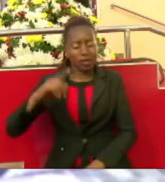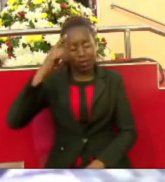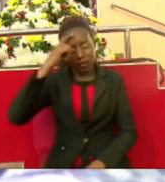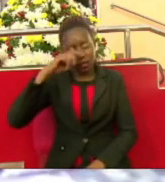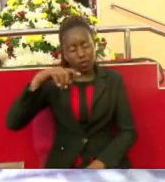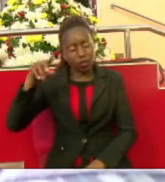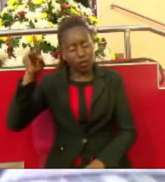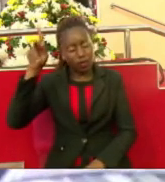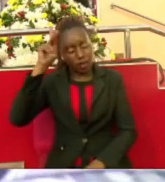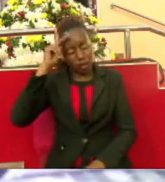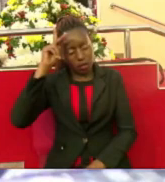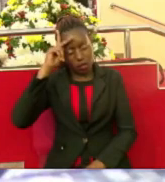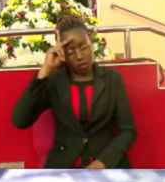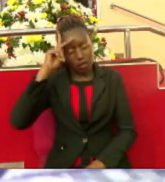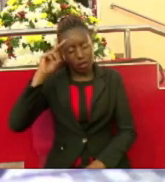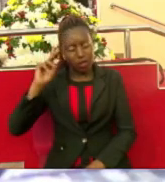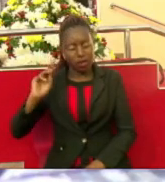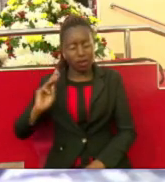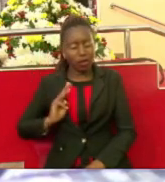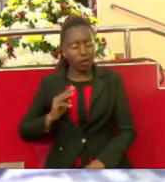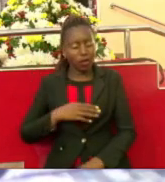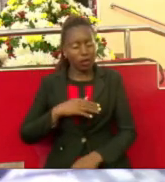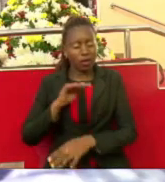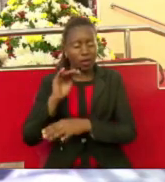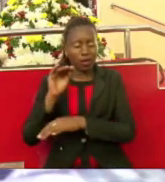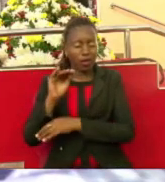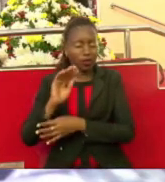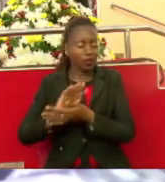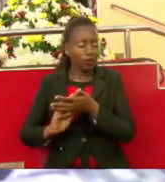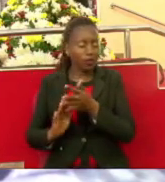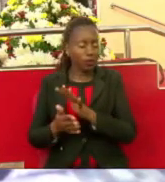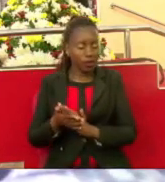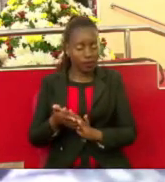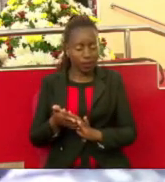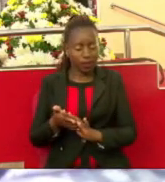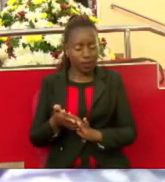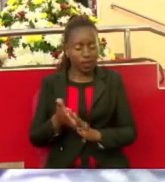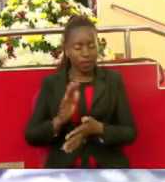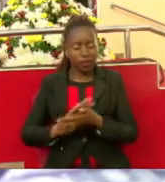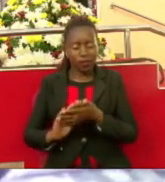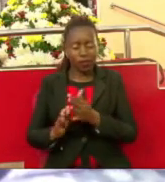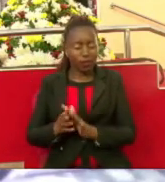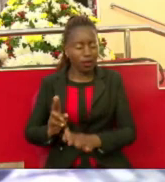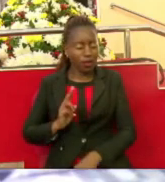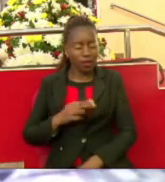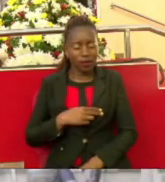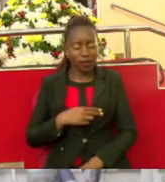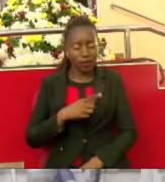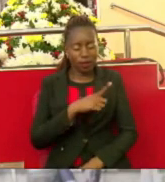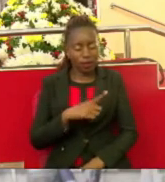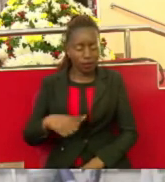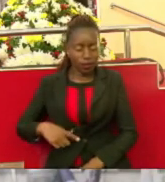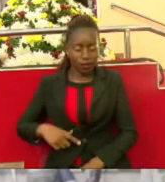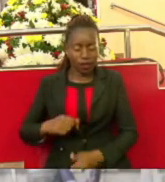Our Father, we pray for forgiveness. Forgive us this day. Help us, our Father, that we may